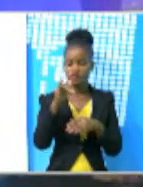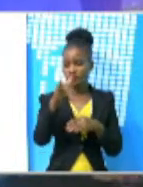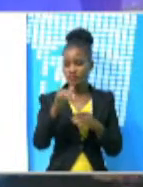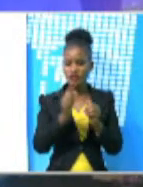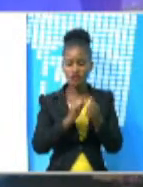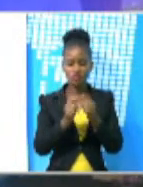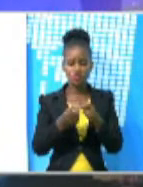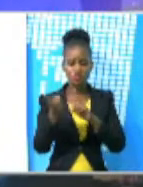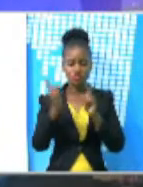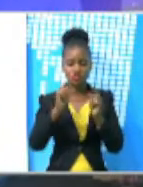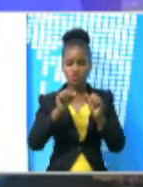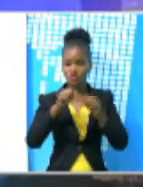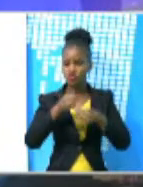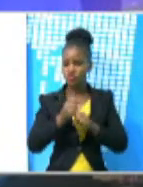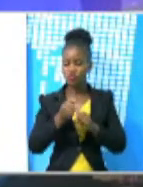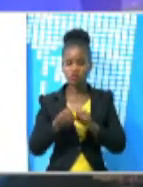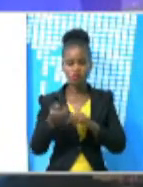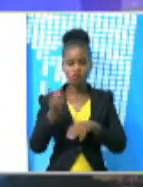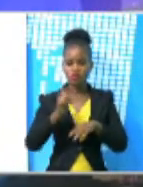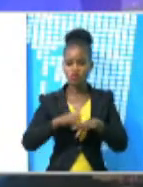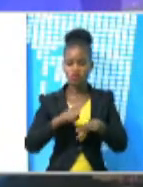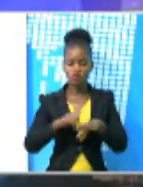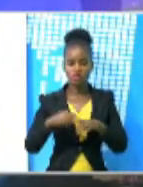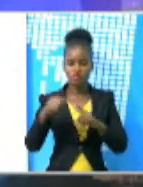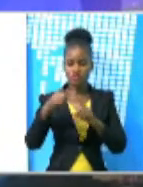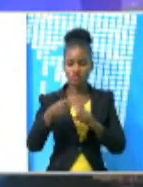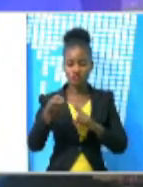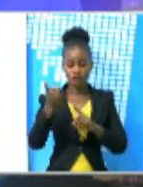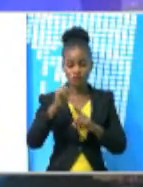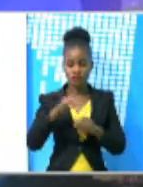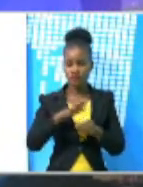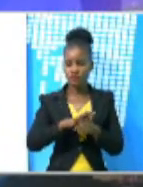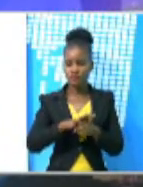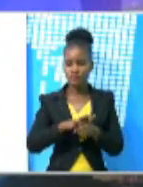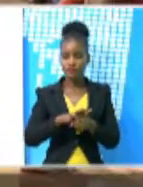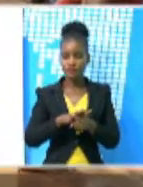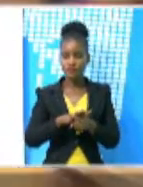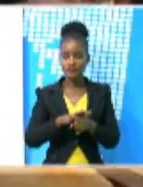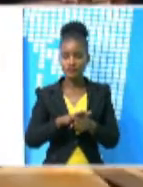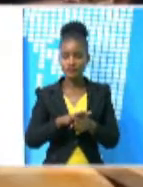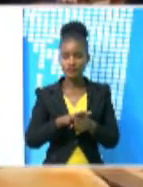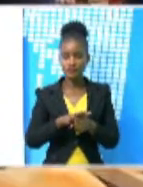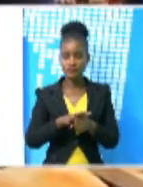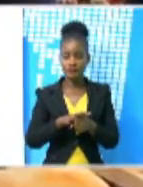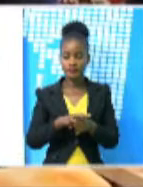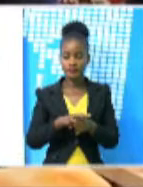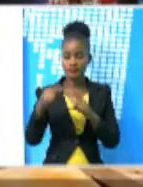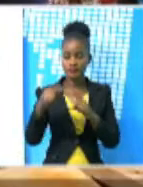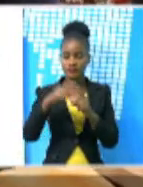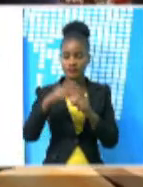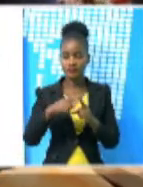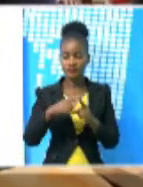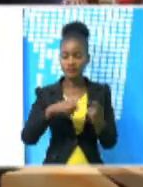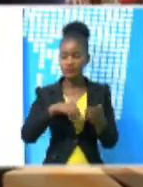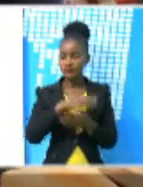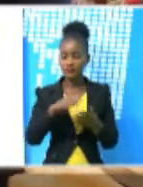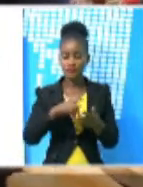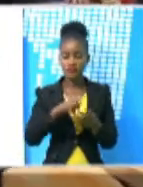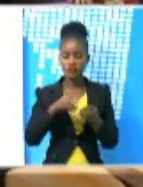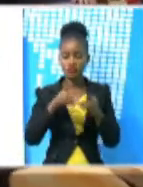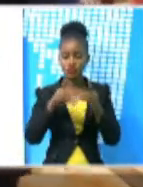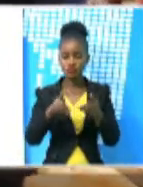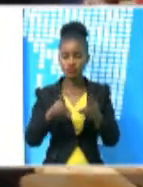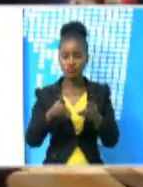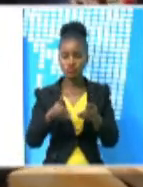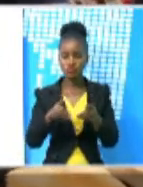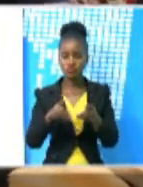which is expected to persist for a longer period to come. We have details. According to Jean Dukamushaba, the director of